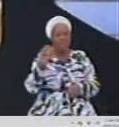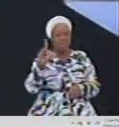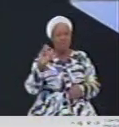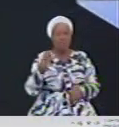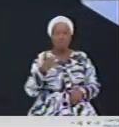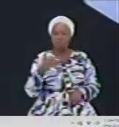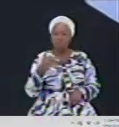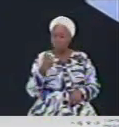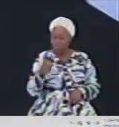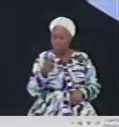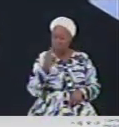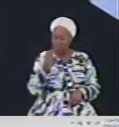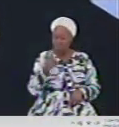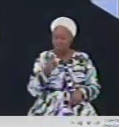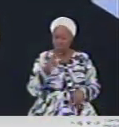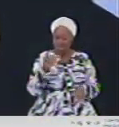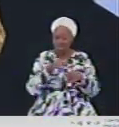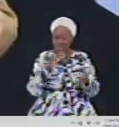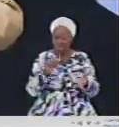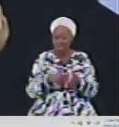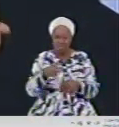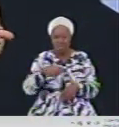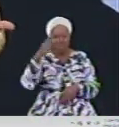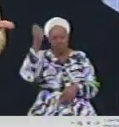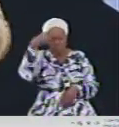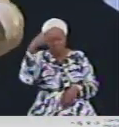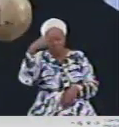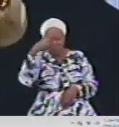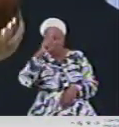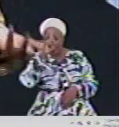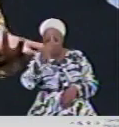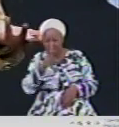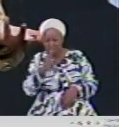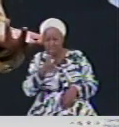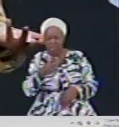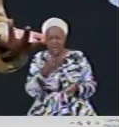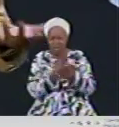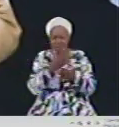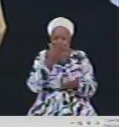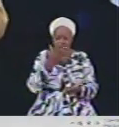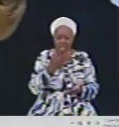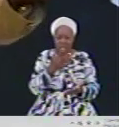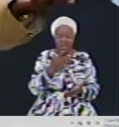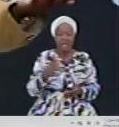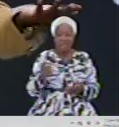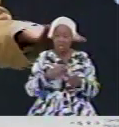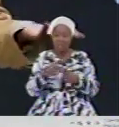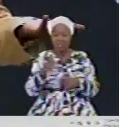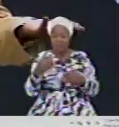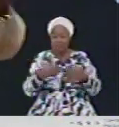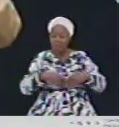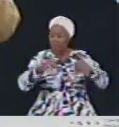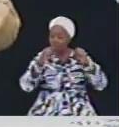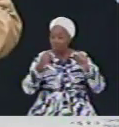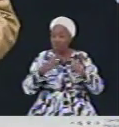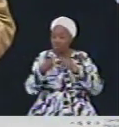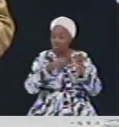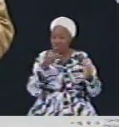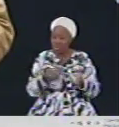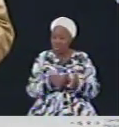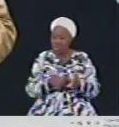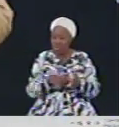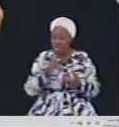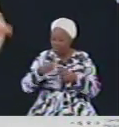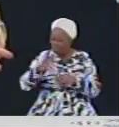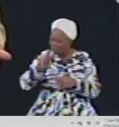all people, wise, intelligent, rich, and you have the strength to do this, and you can